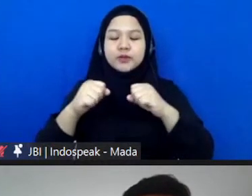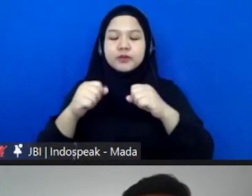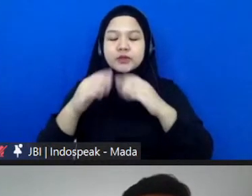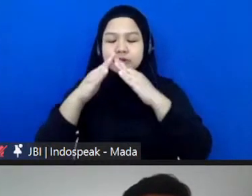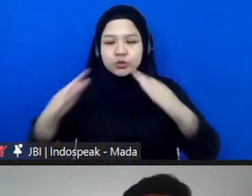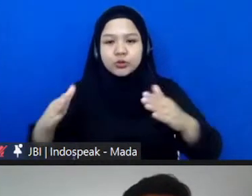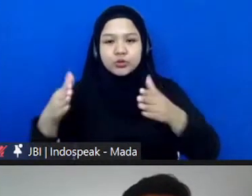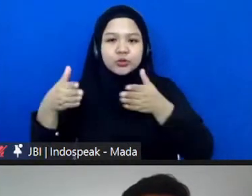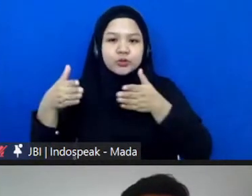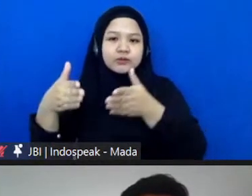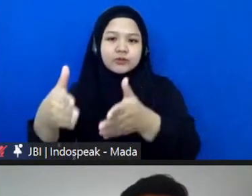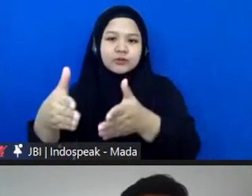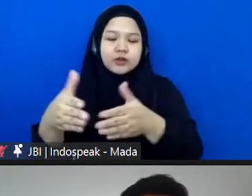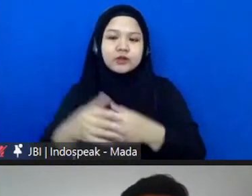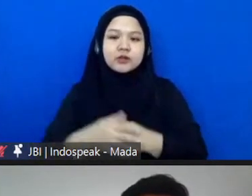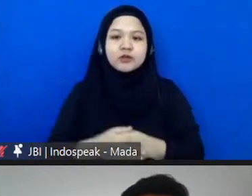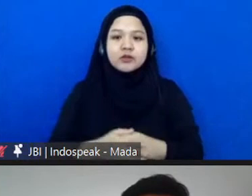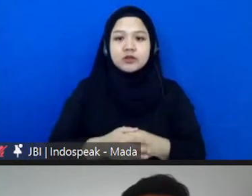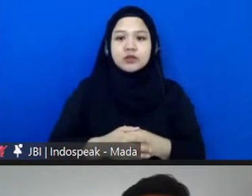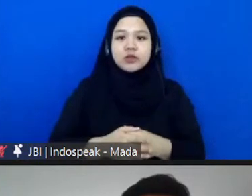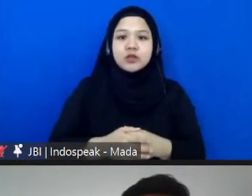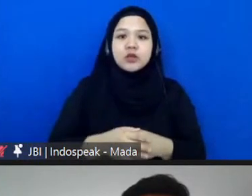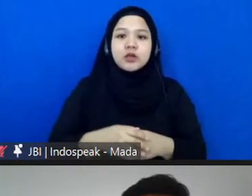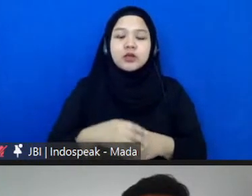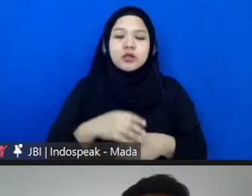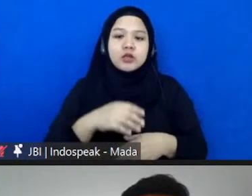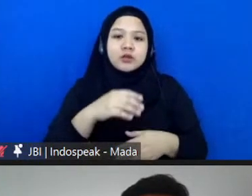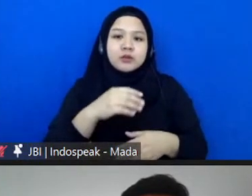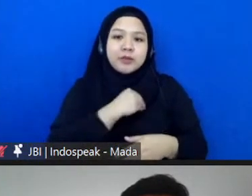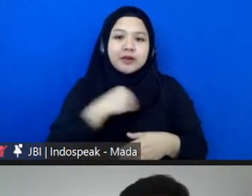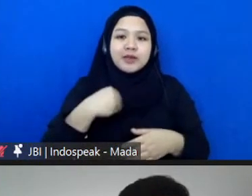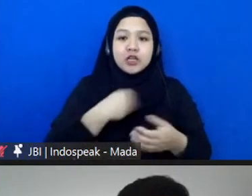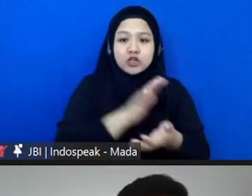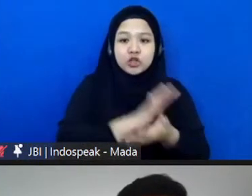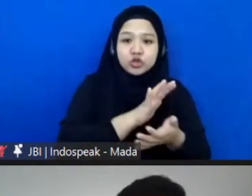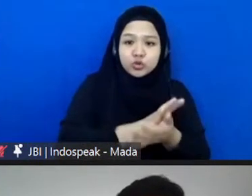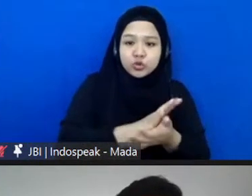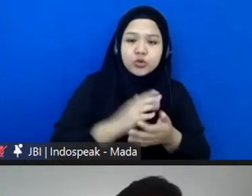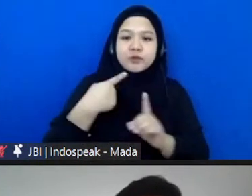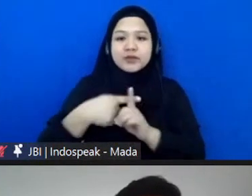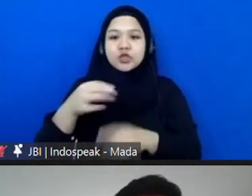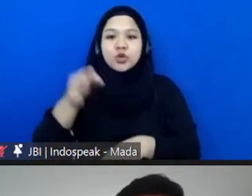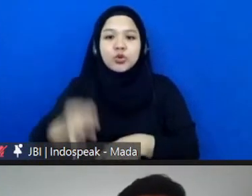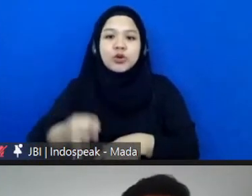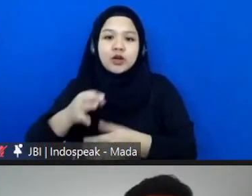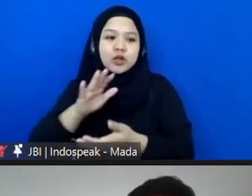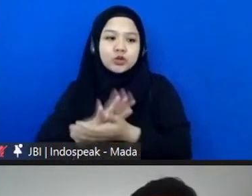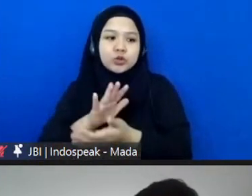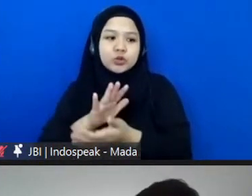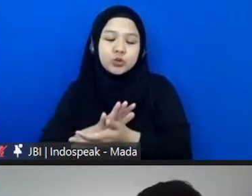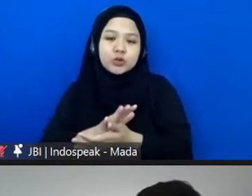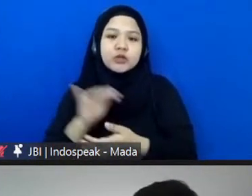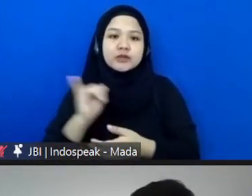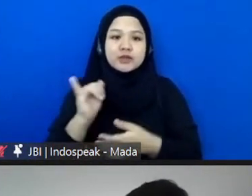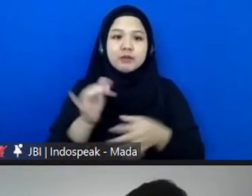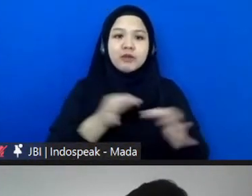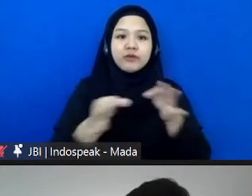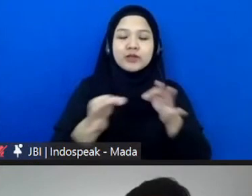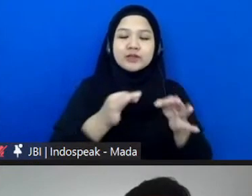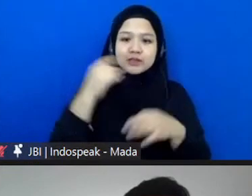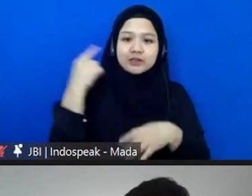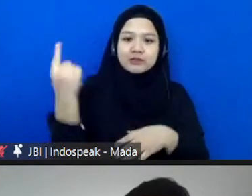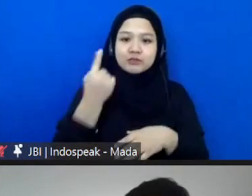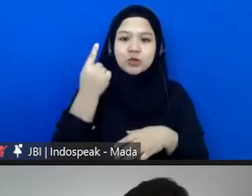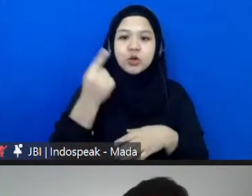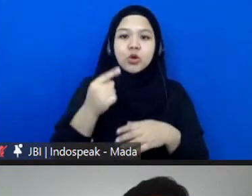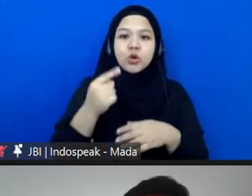at the Rural Clinical School, Medical School, the Australian National University, and the Department of Public Health and Preventative Medicine,